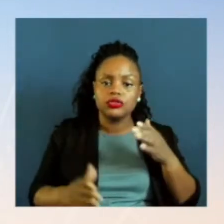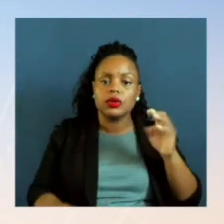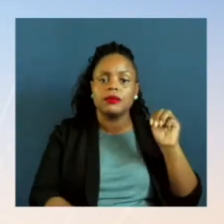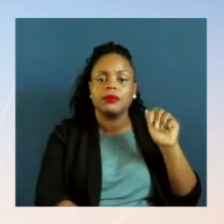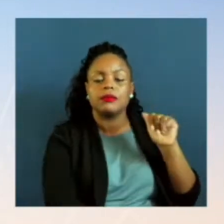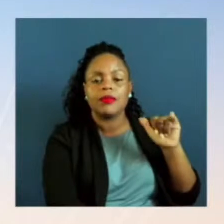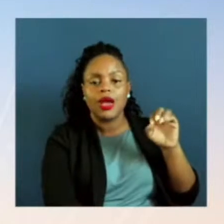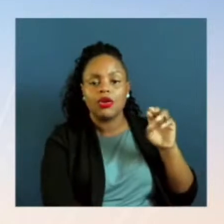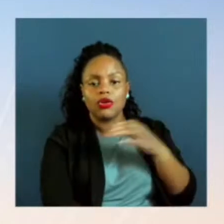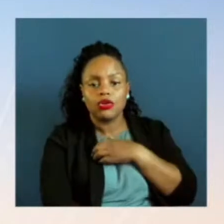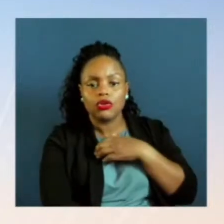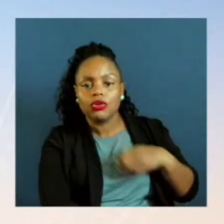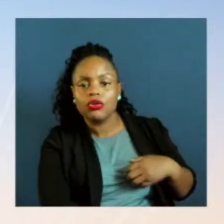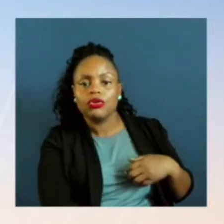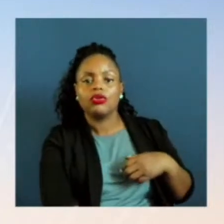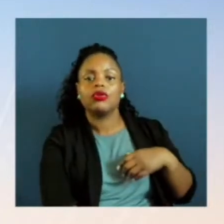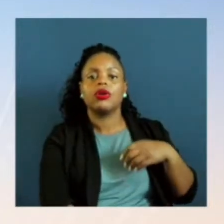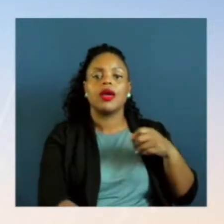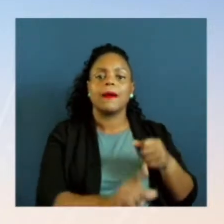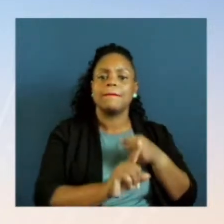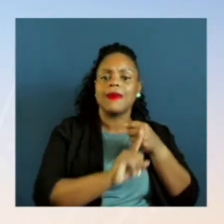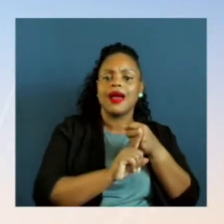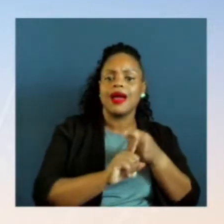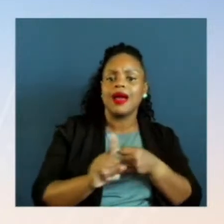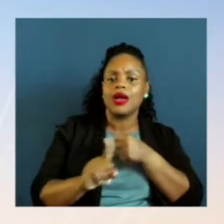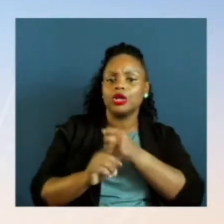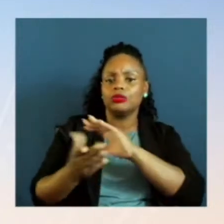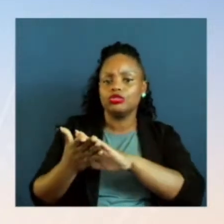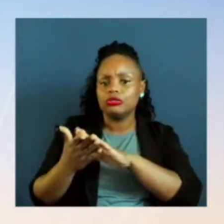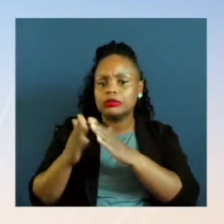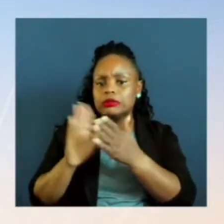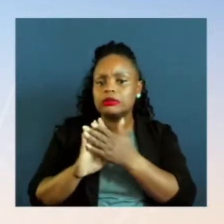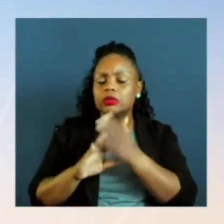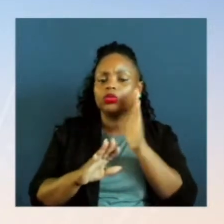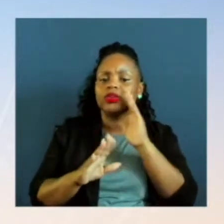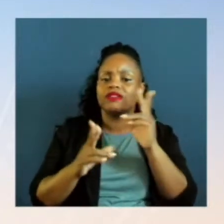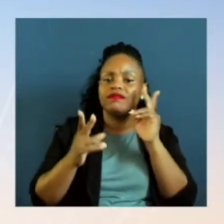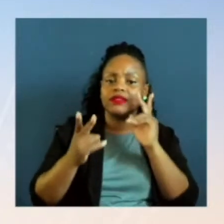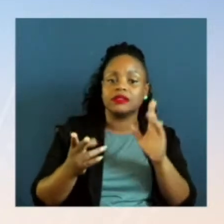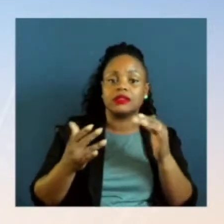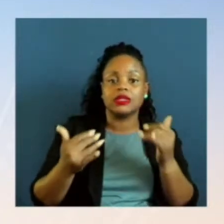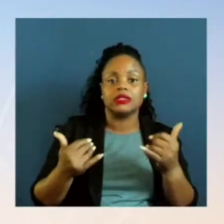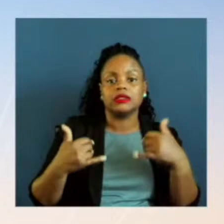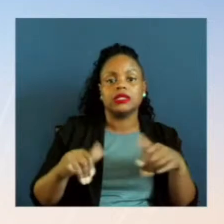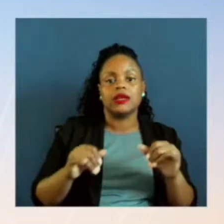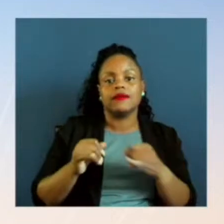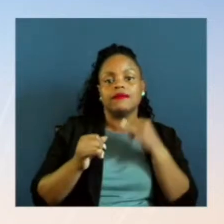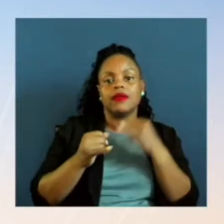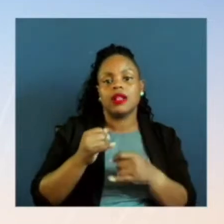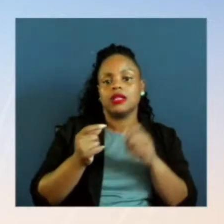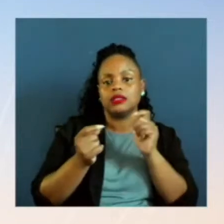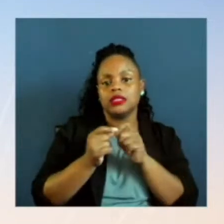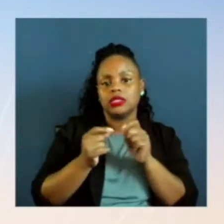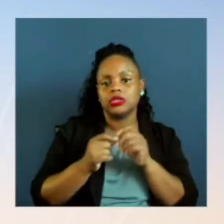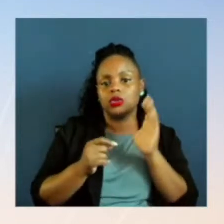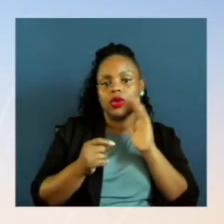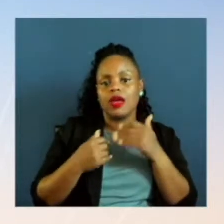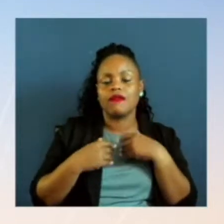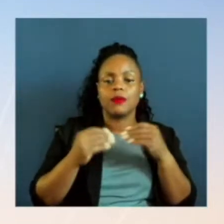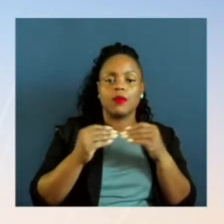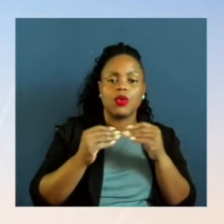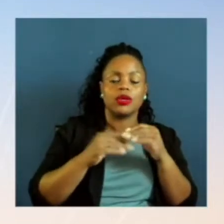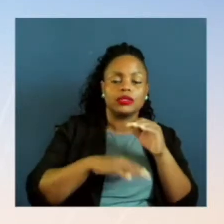communities. And beyond that, we're still finalizing all the details, which we'll hopefully have more later tonight on. And on the Texas abortion